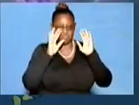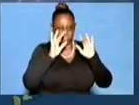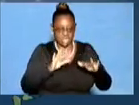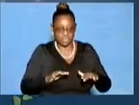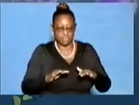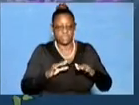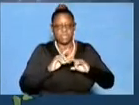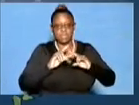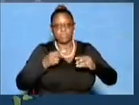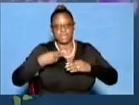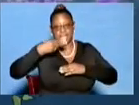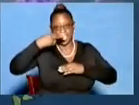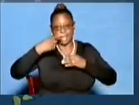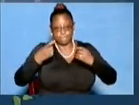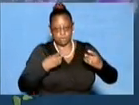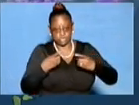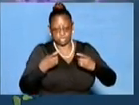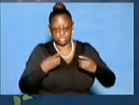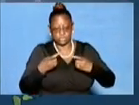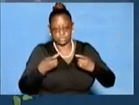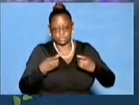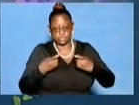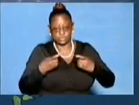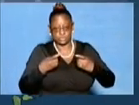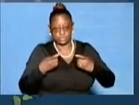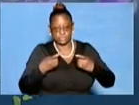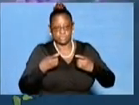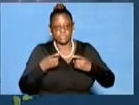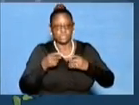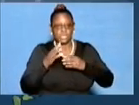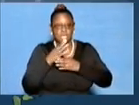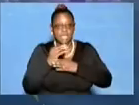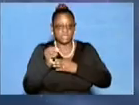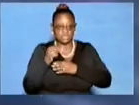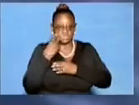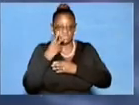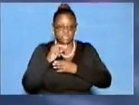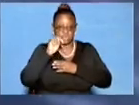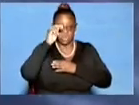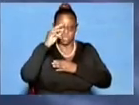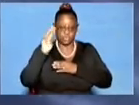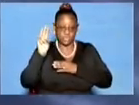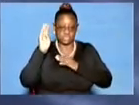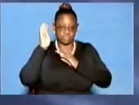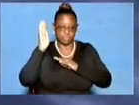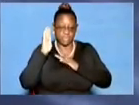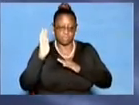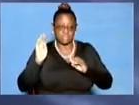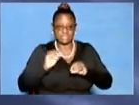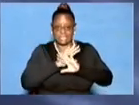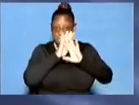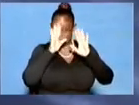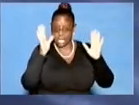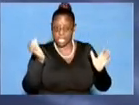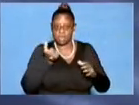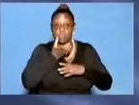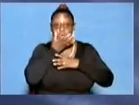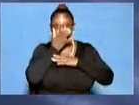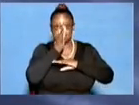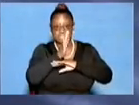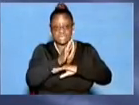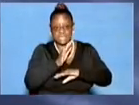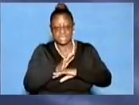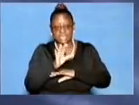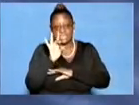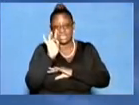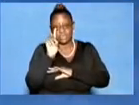high pressure will remain in control of our weather with a slight troughing across the extreme northwestern Bahamas. Mainly clear and very warm tonight,